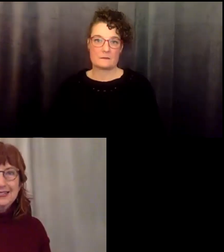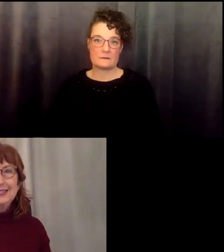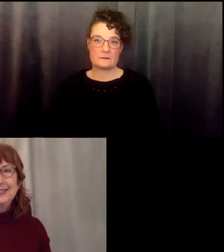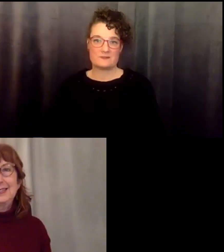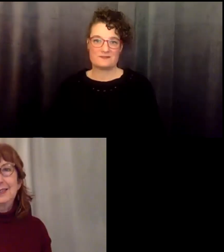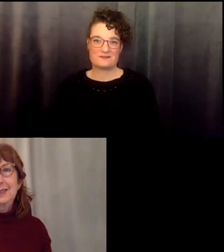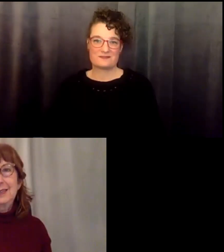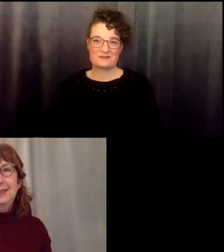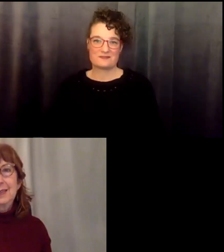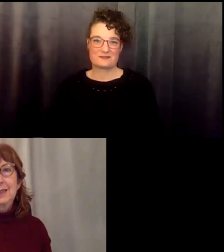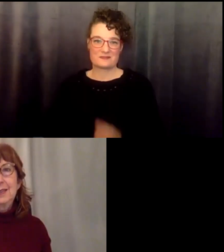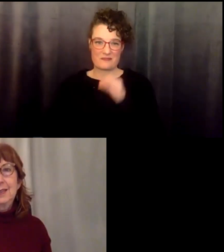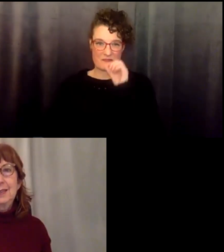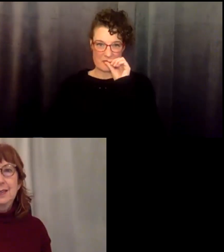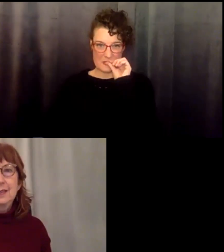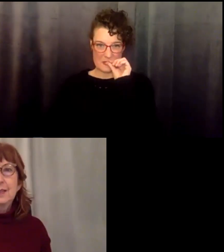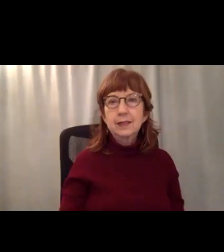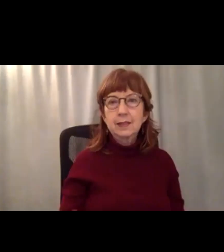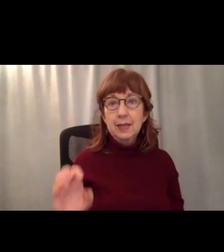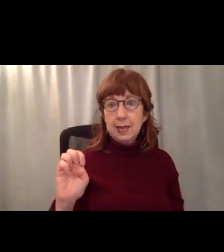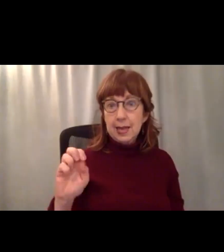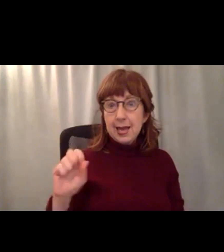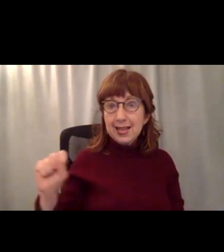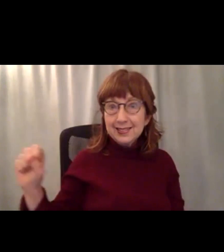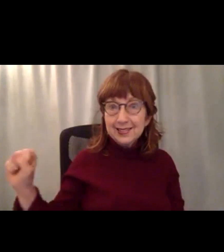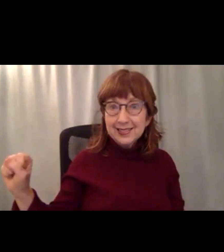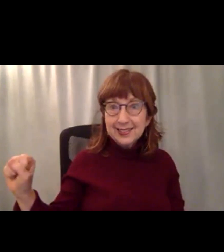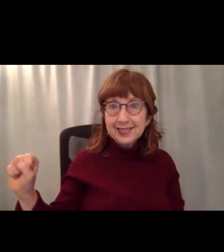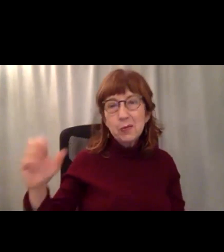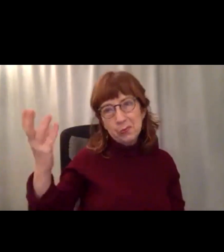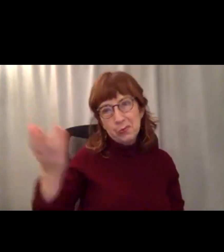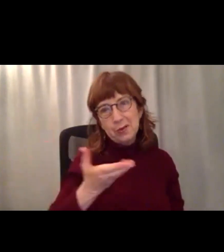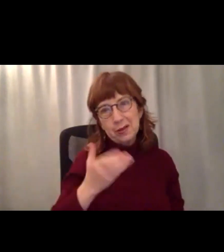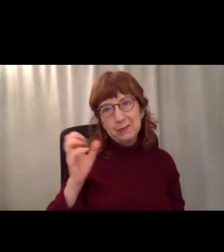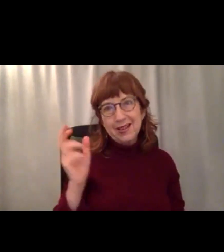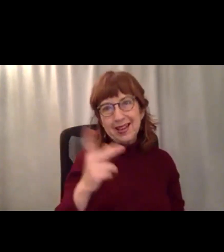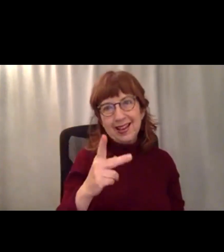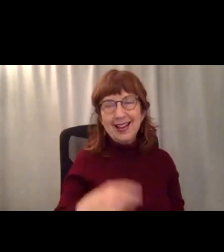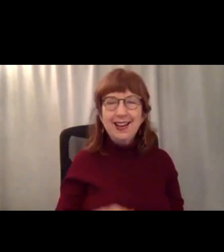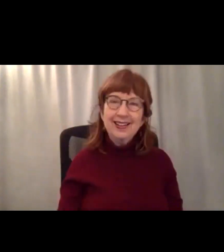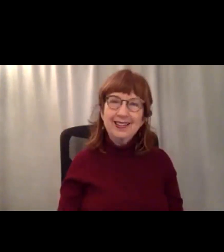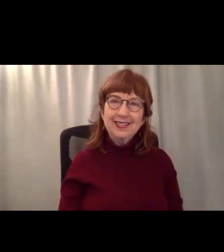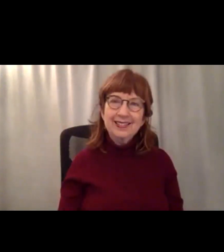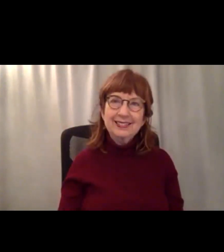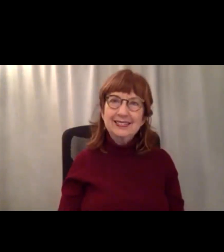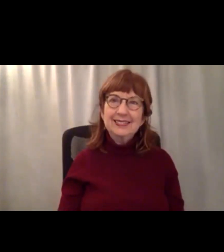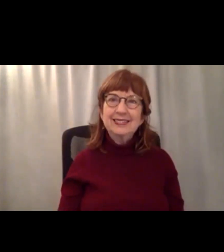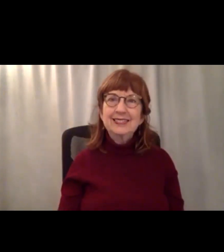Ess to. Hello. Hey, welcome back, Ess.